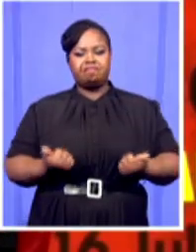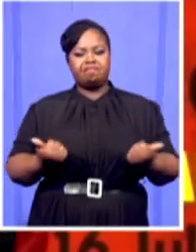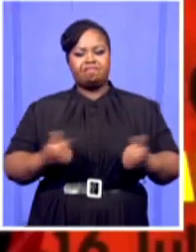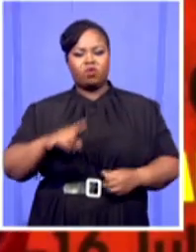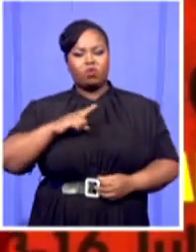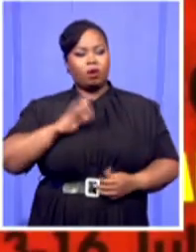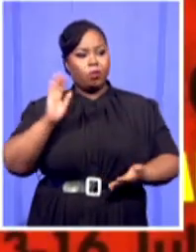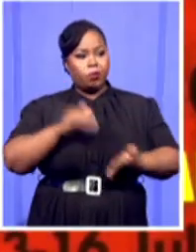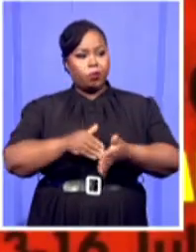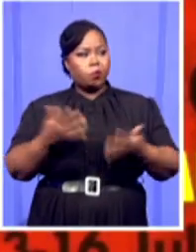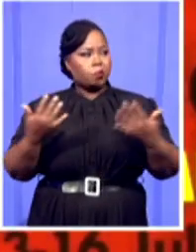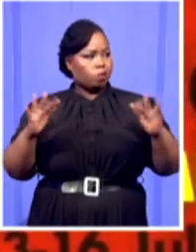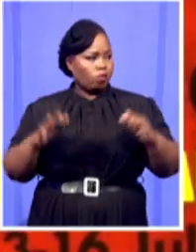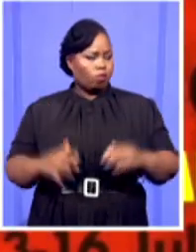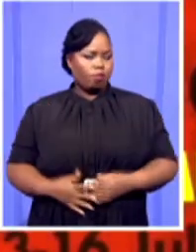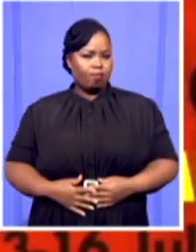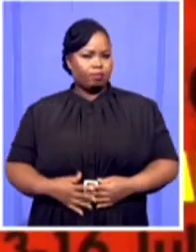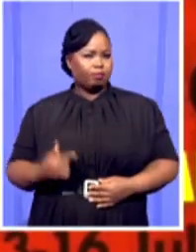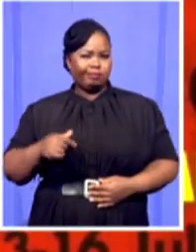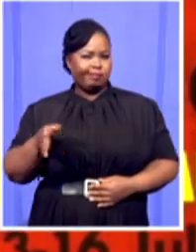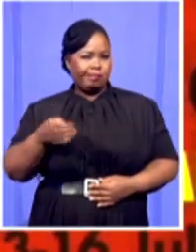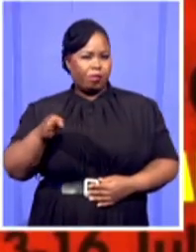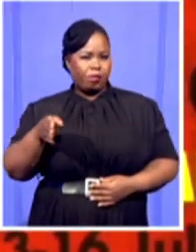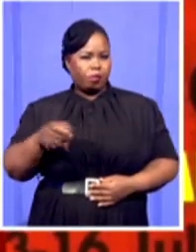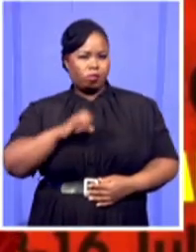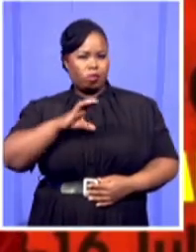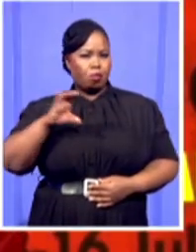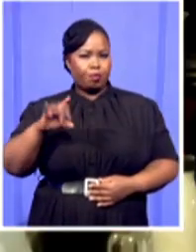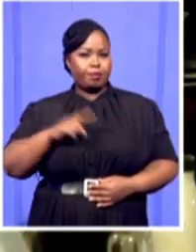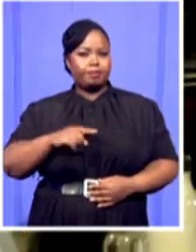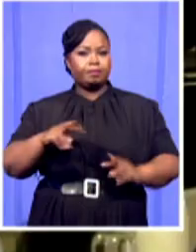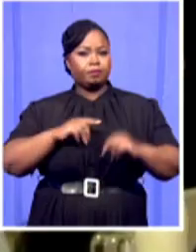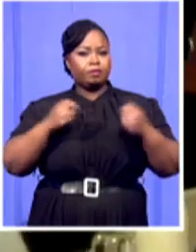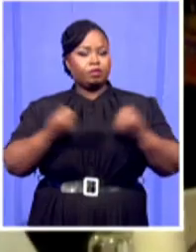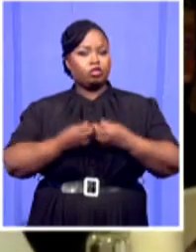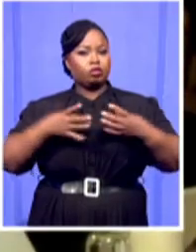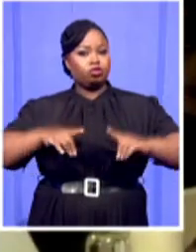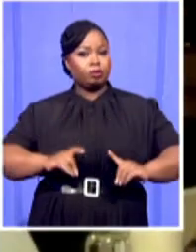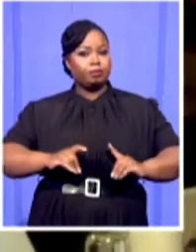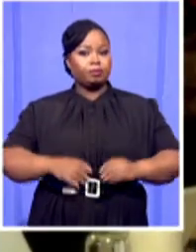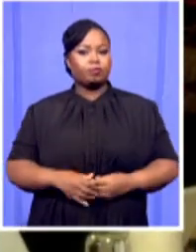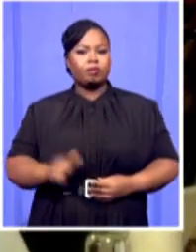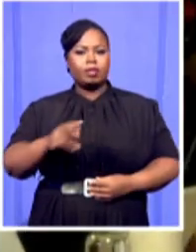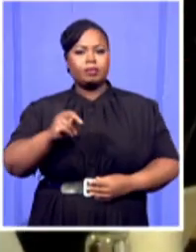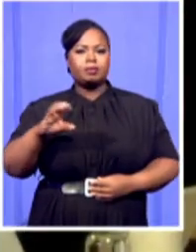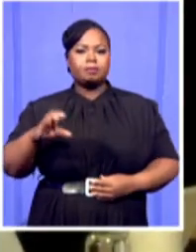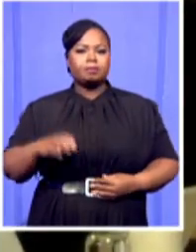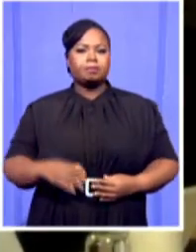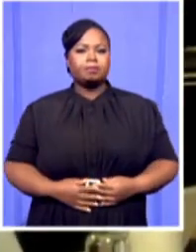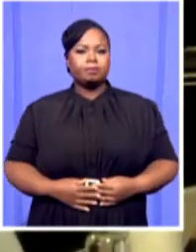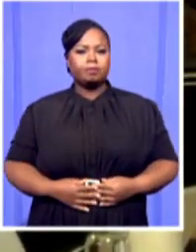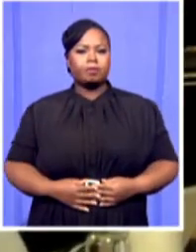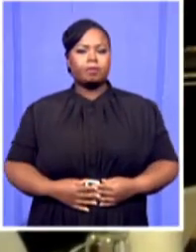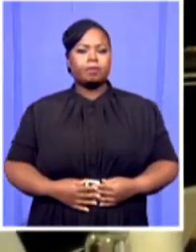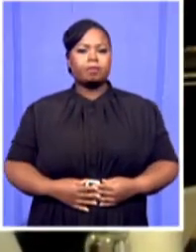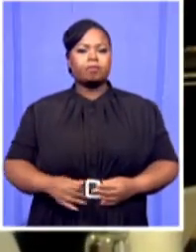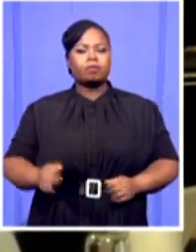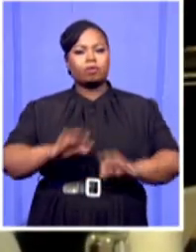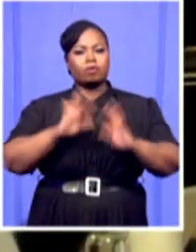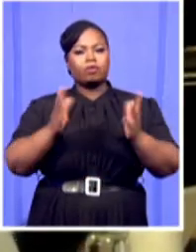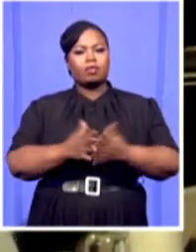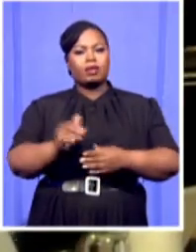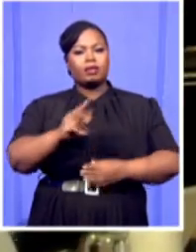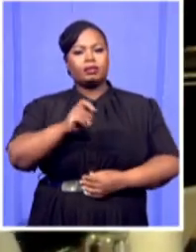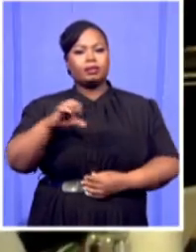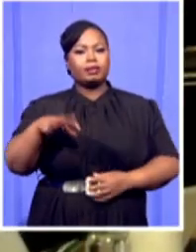has arrived, will not be the CC, the national chair of the ANC, and the entire NEC